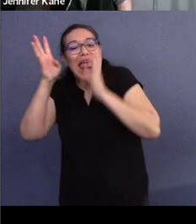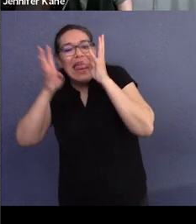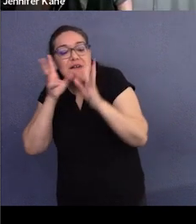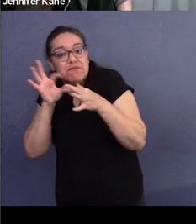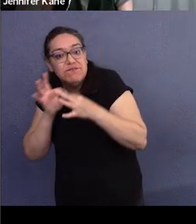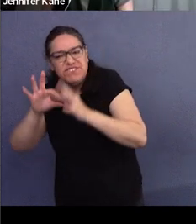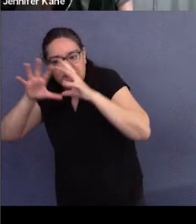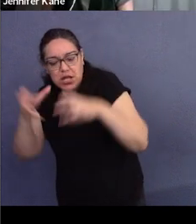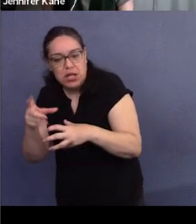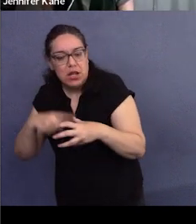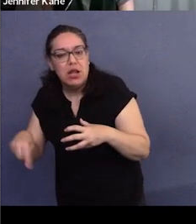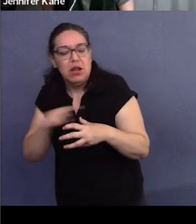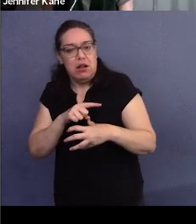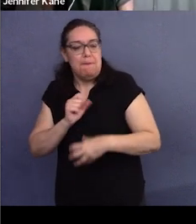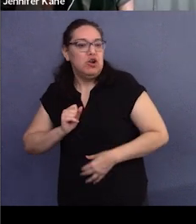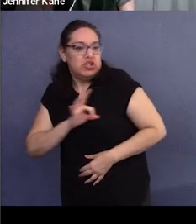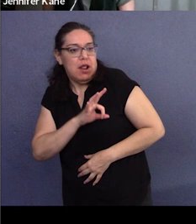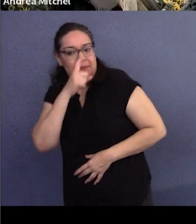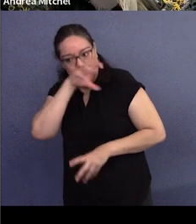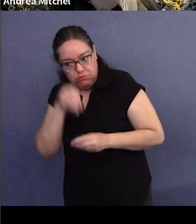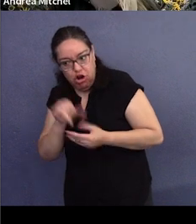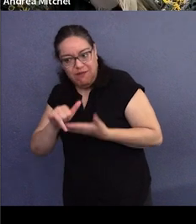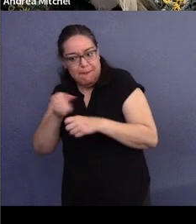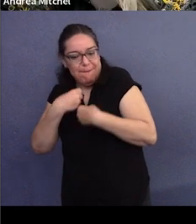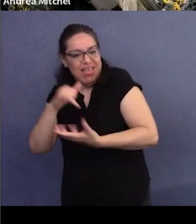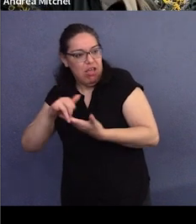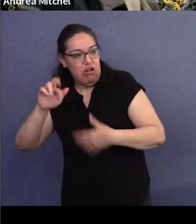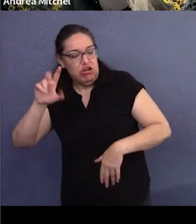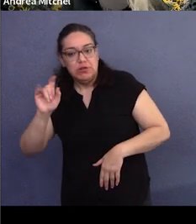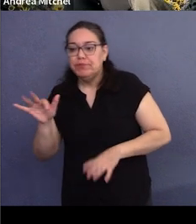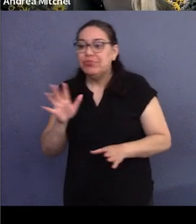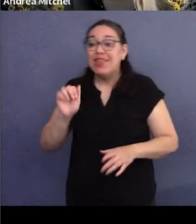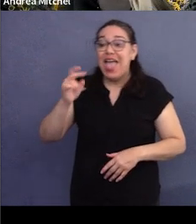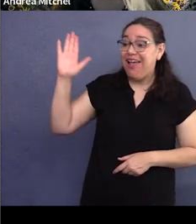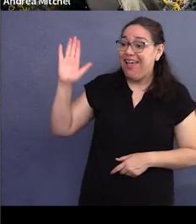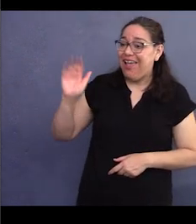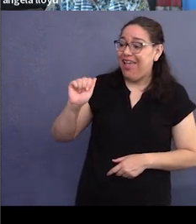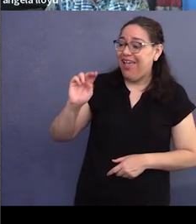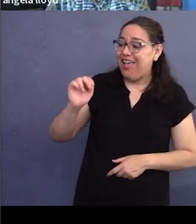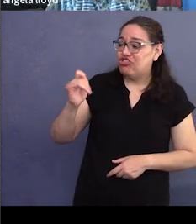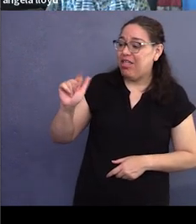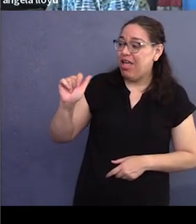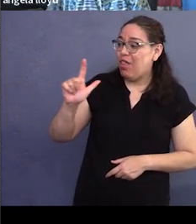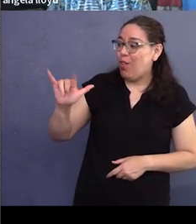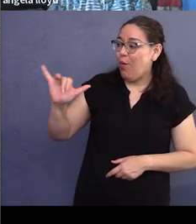process of making the art. Love it. Love it. And Angela had her hand up. Angela Lloyd. I was